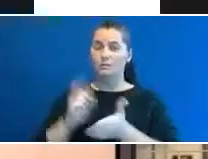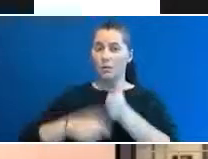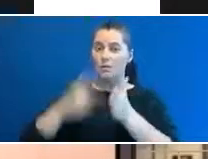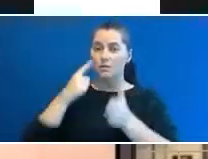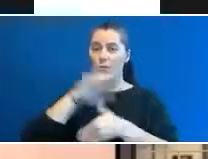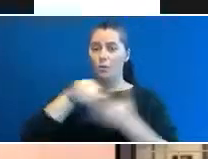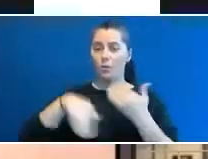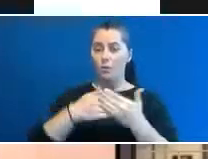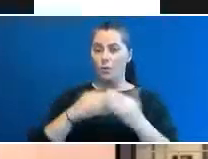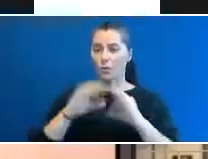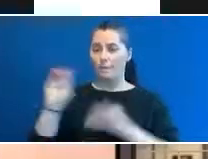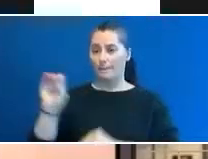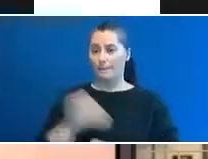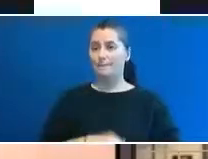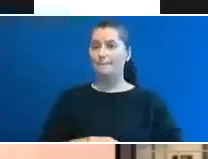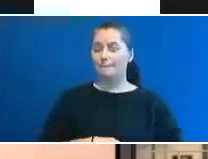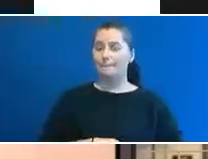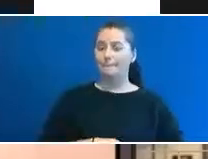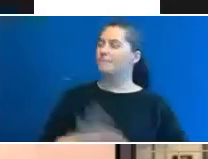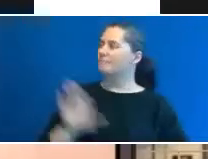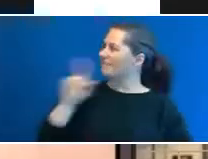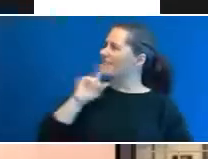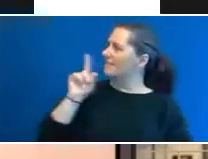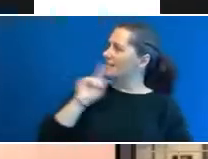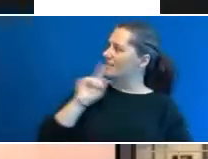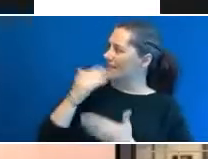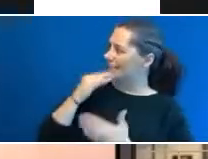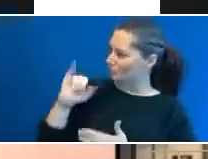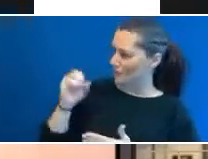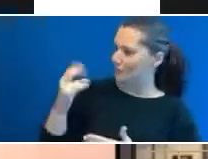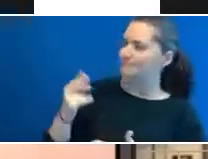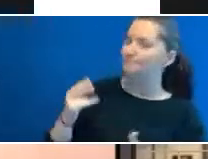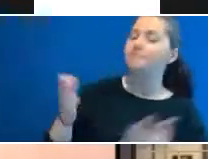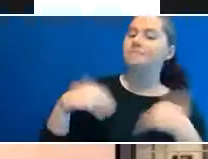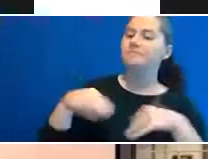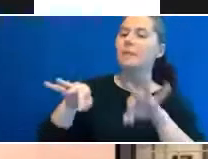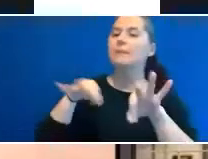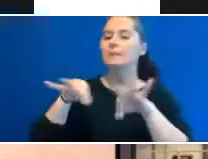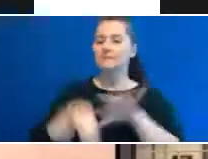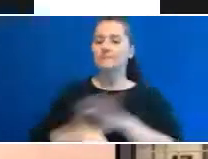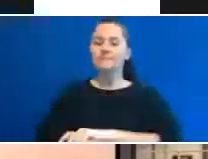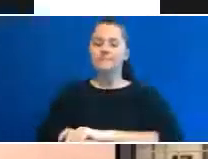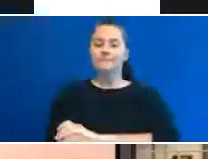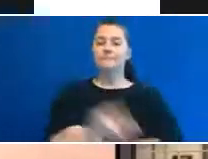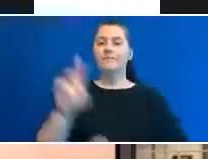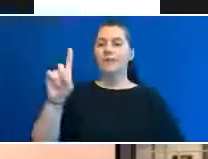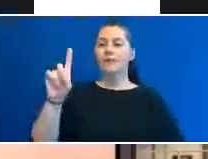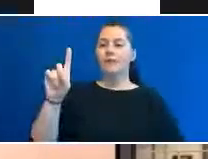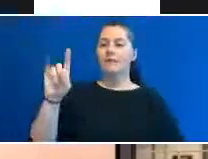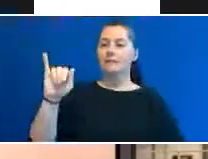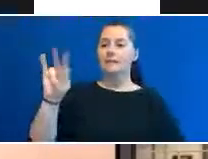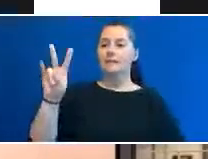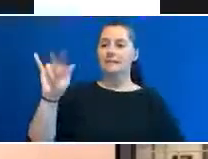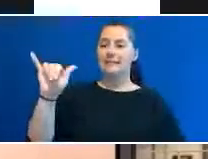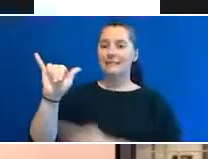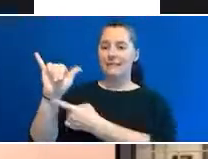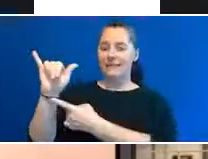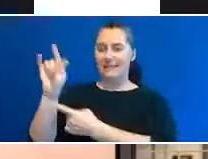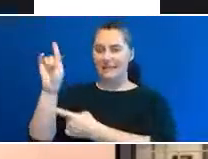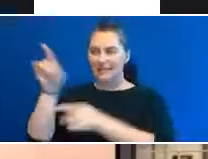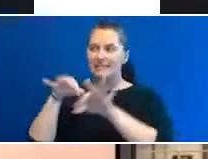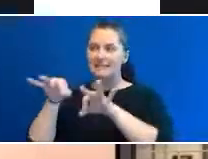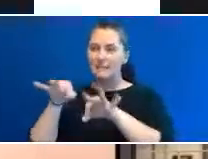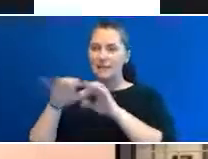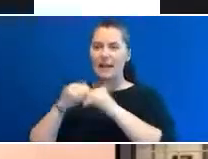company. Absolutely. Thanks, Josh. So in DIVVY, where Josh kind of went over how easy it was